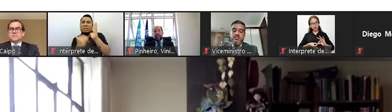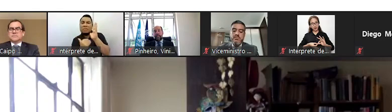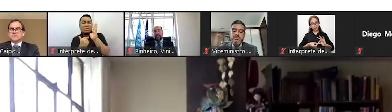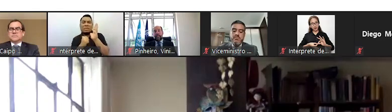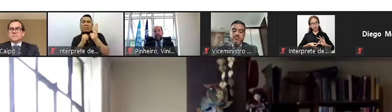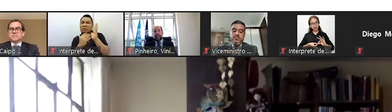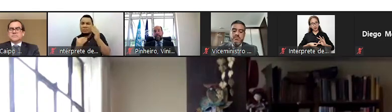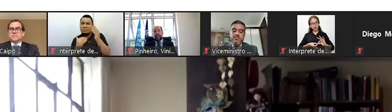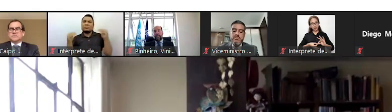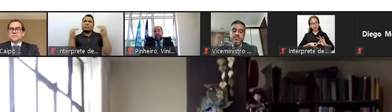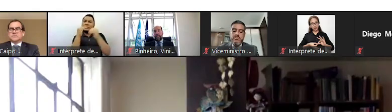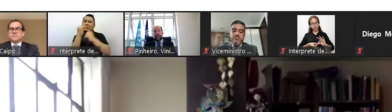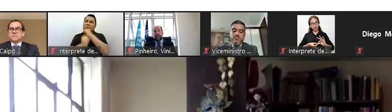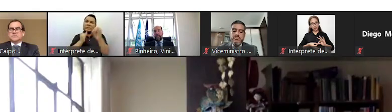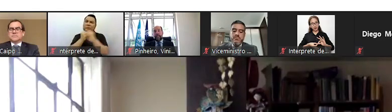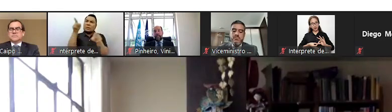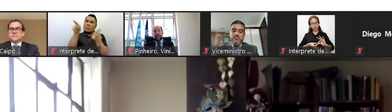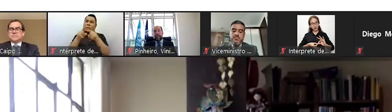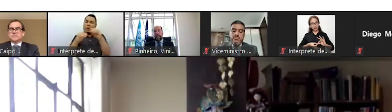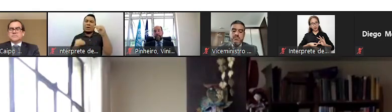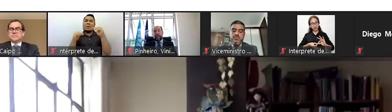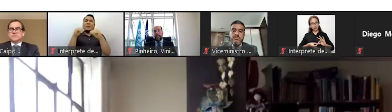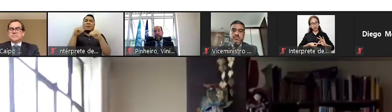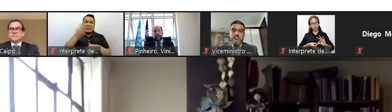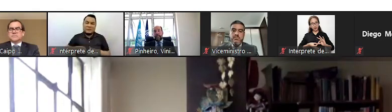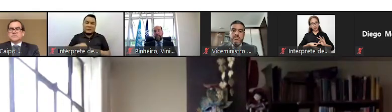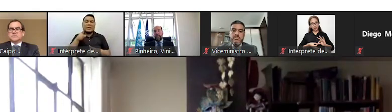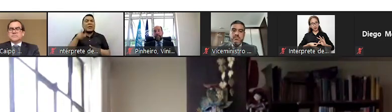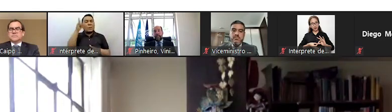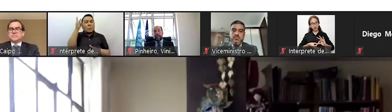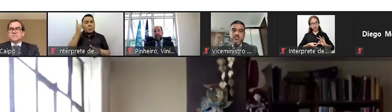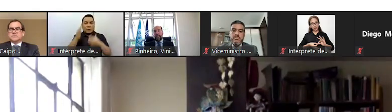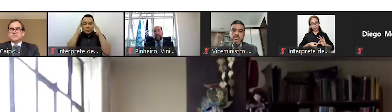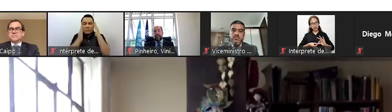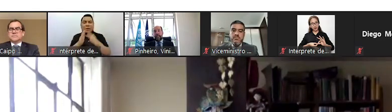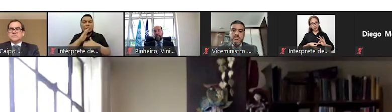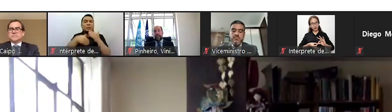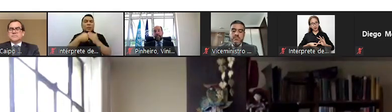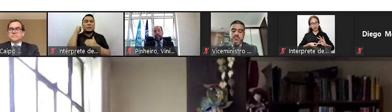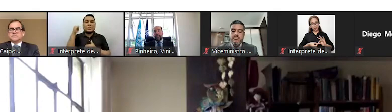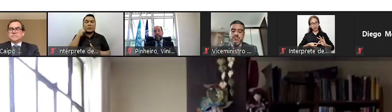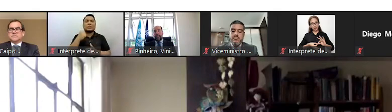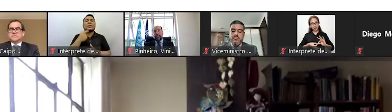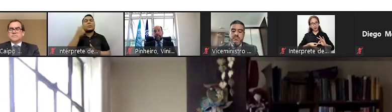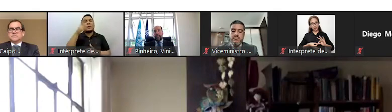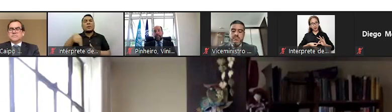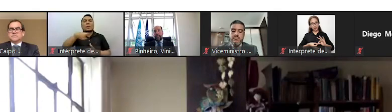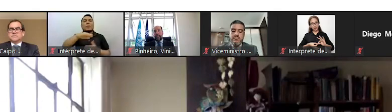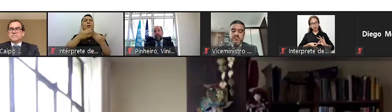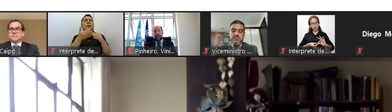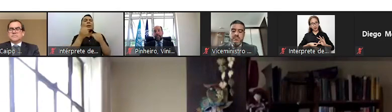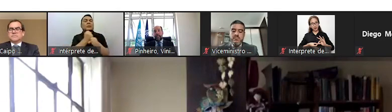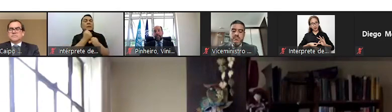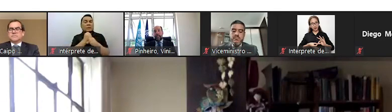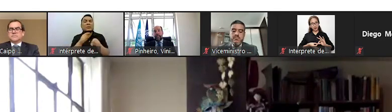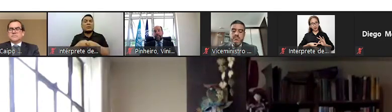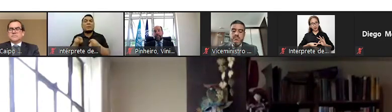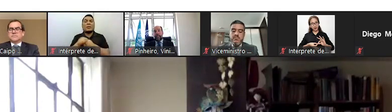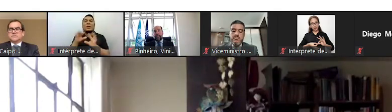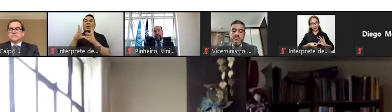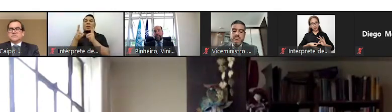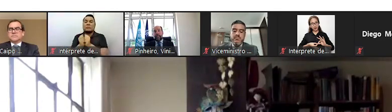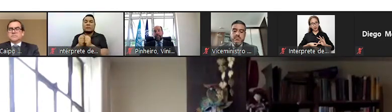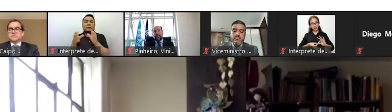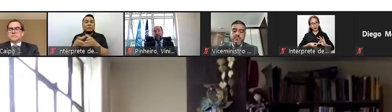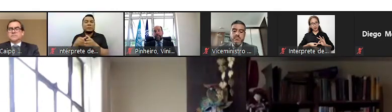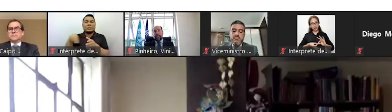international standards and that's necessary and urgent to look at all the collective labor